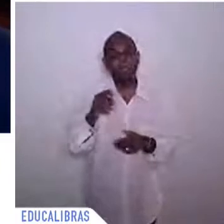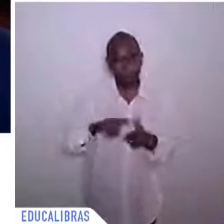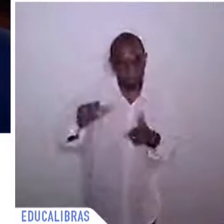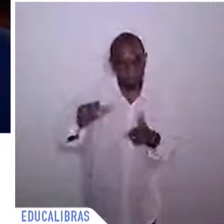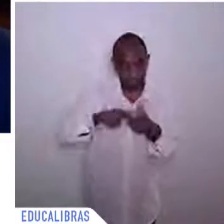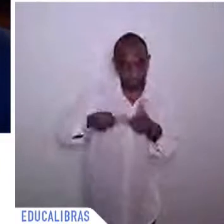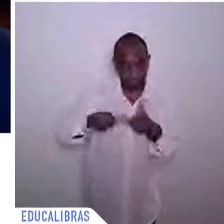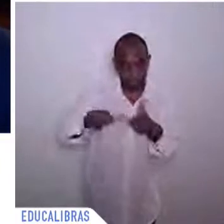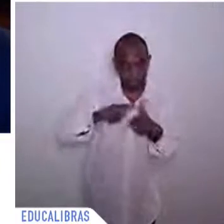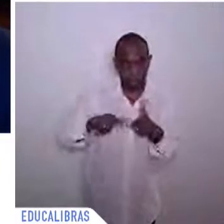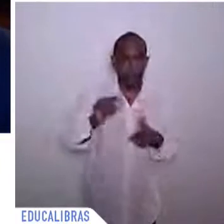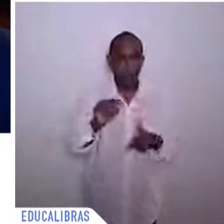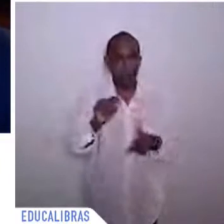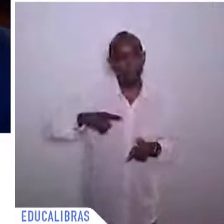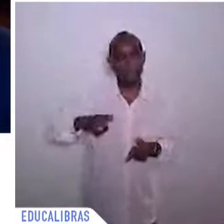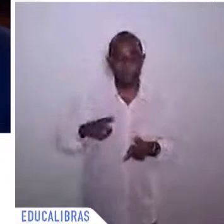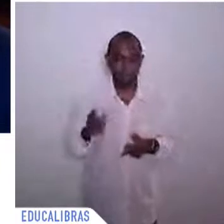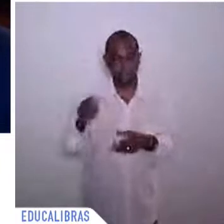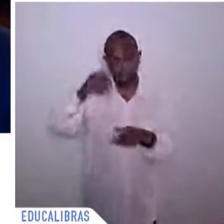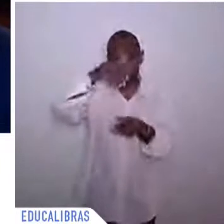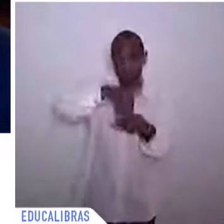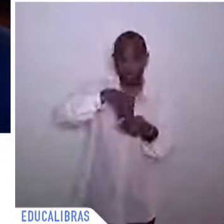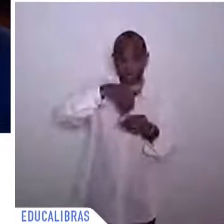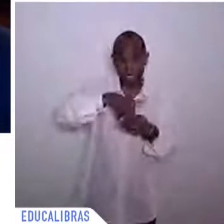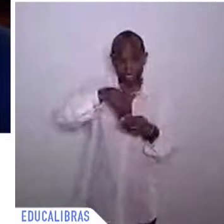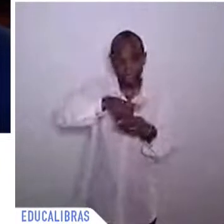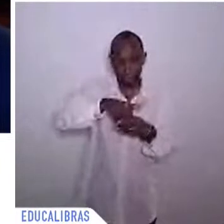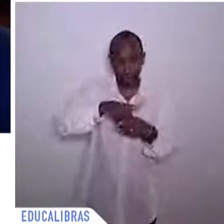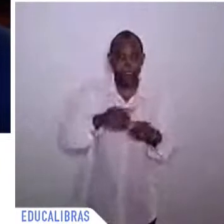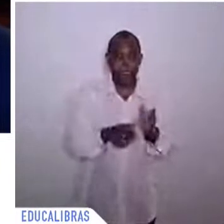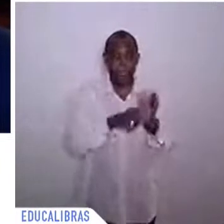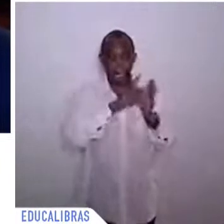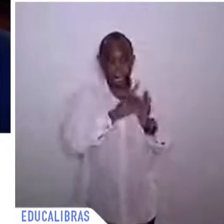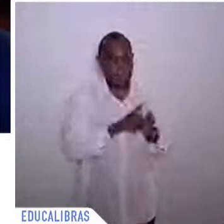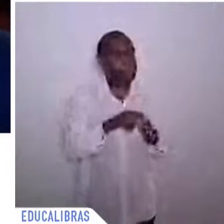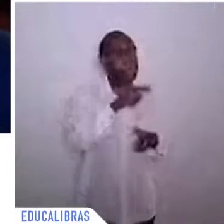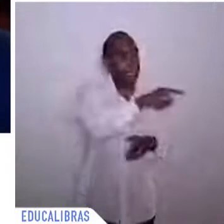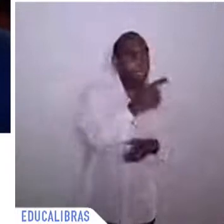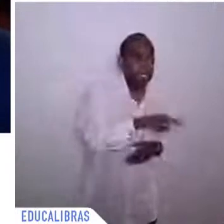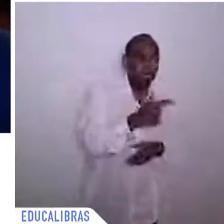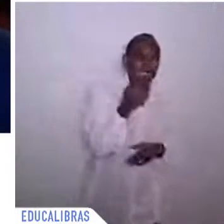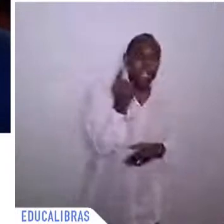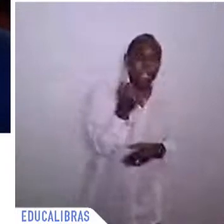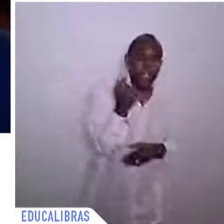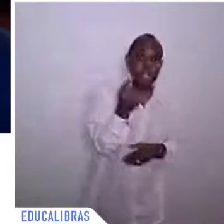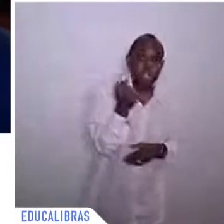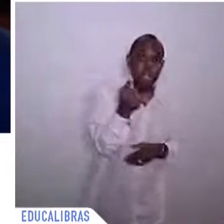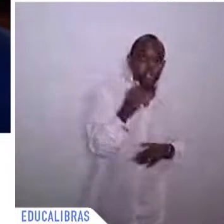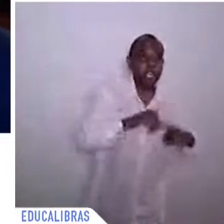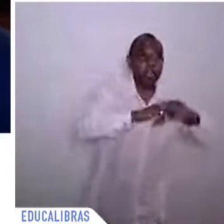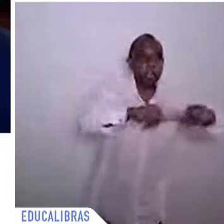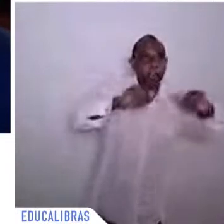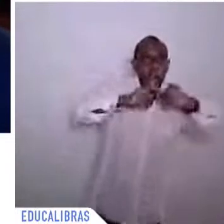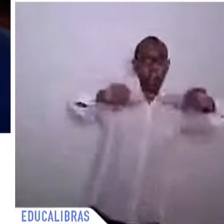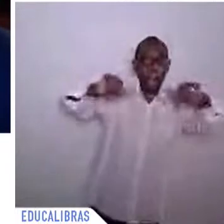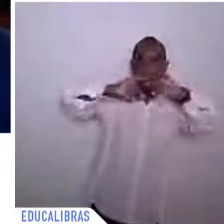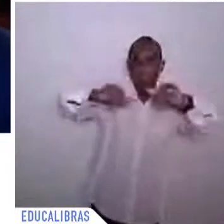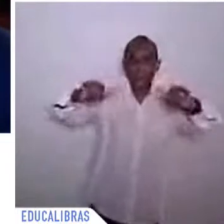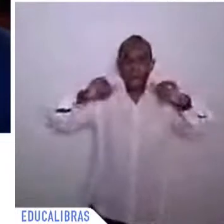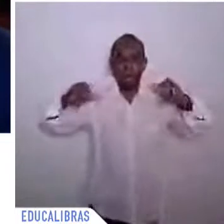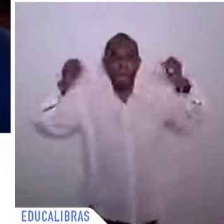when you first prohibit some sorts of campaign in an election in which candidates do not have